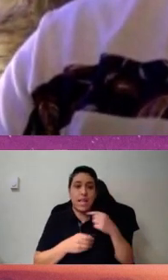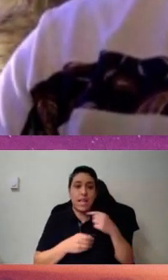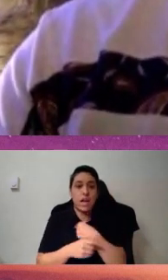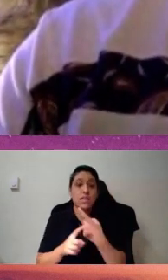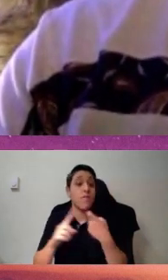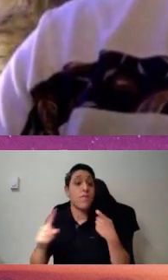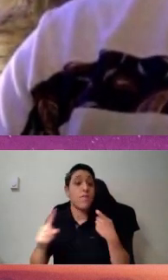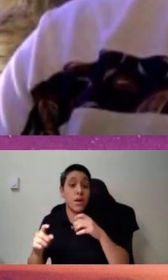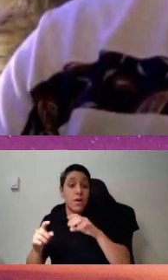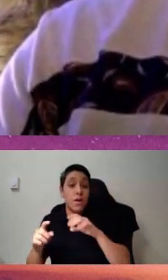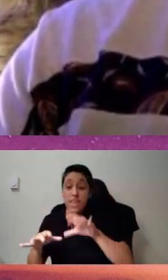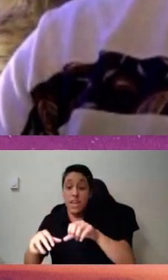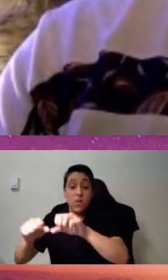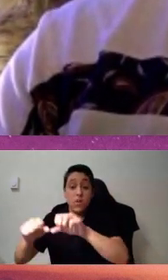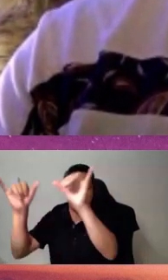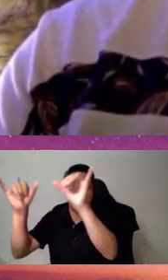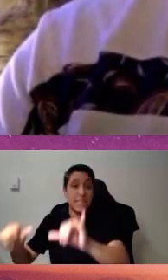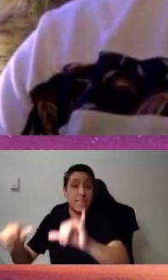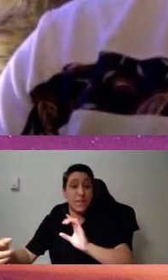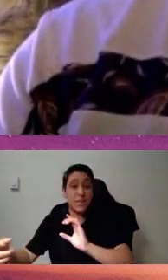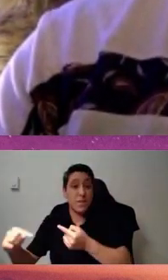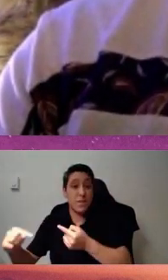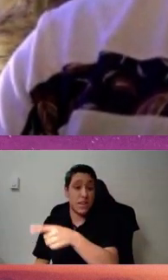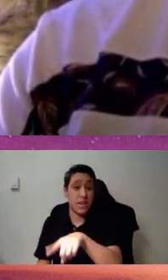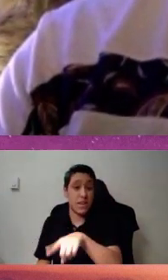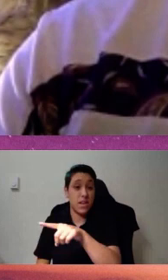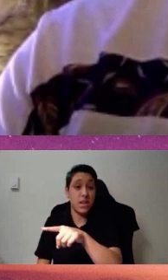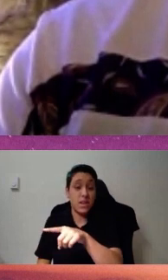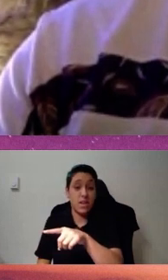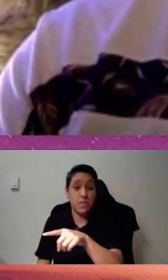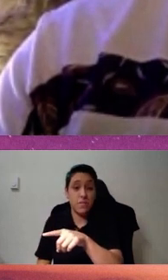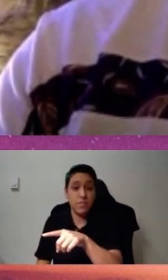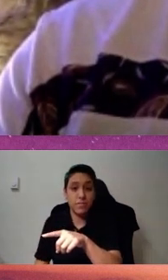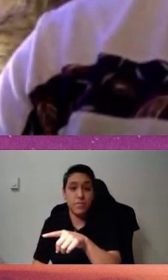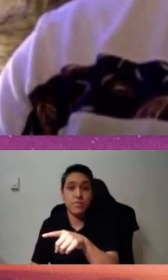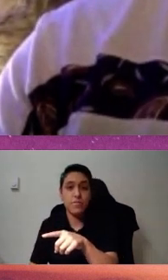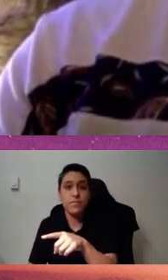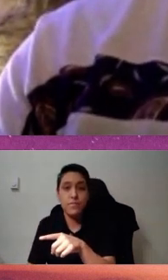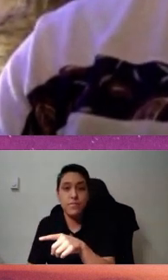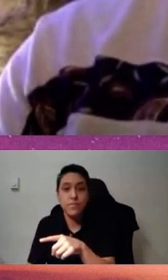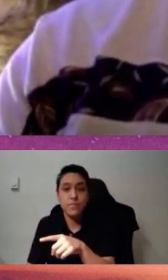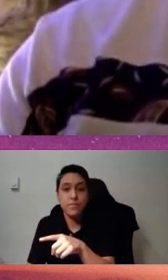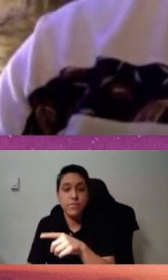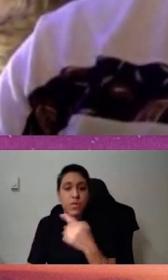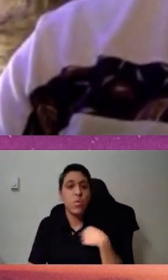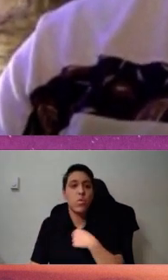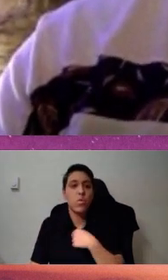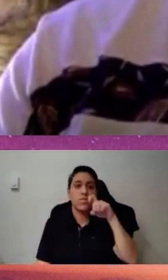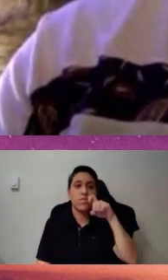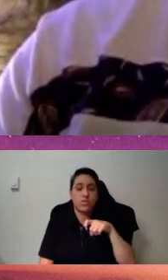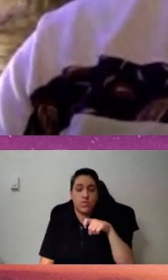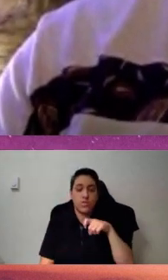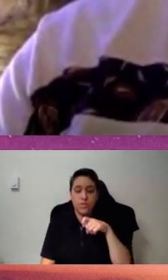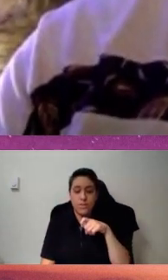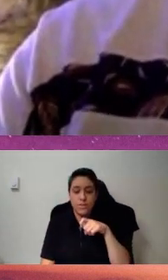harm, as, you know, removing that pain as, you know, an exorcism and treating it that way.